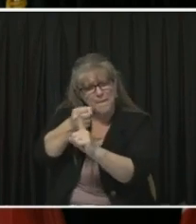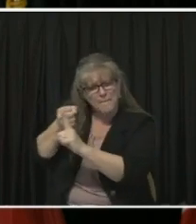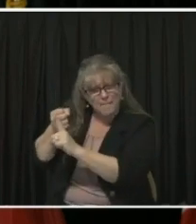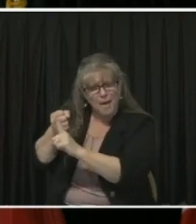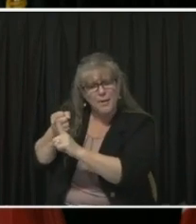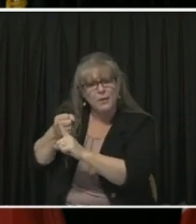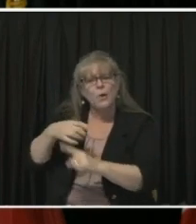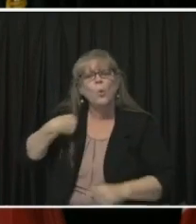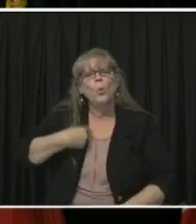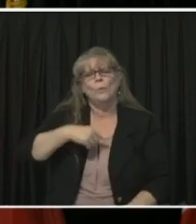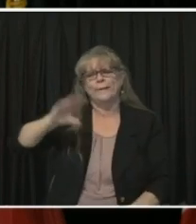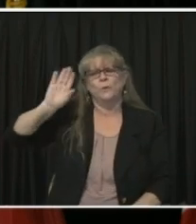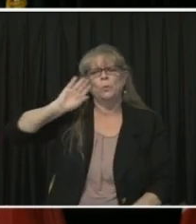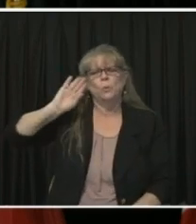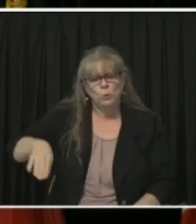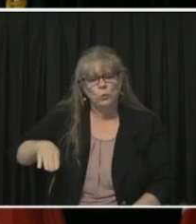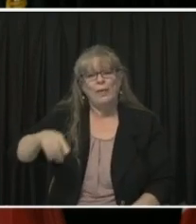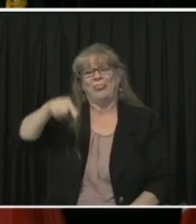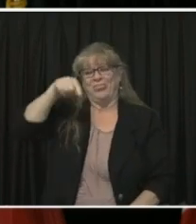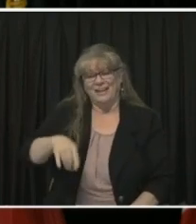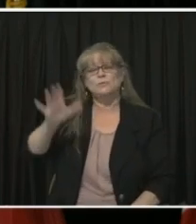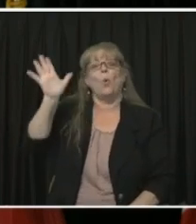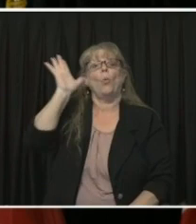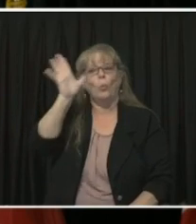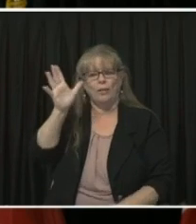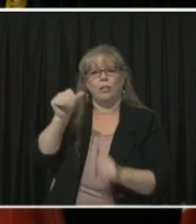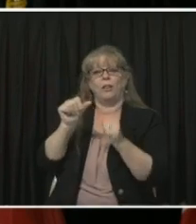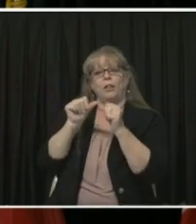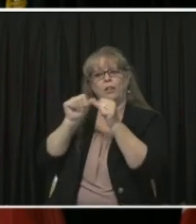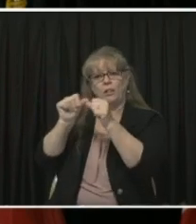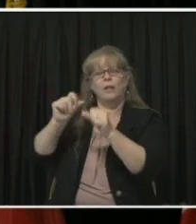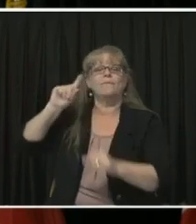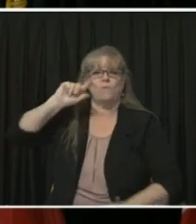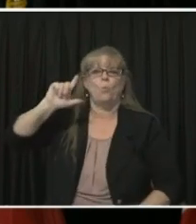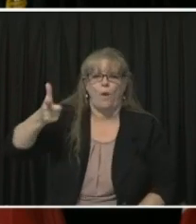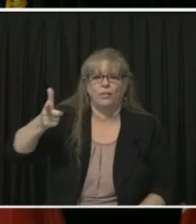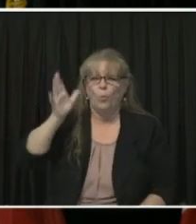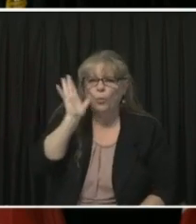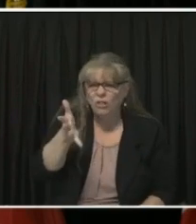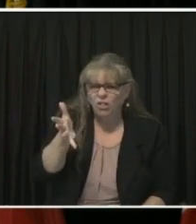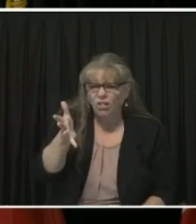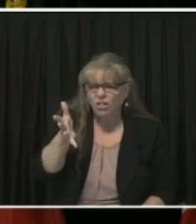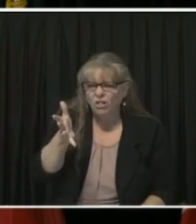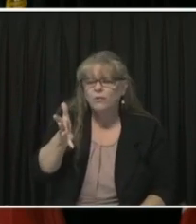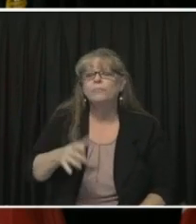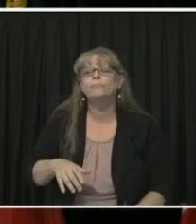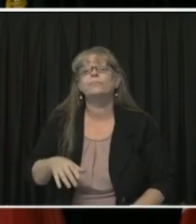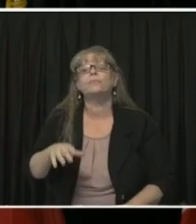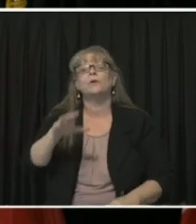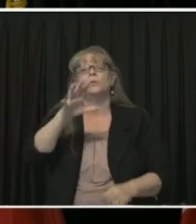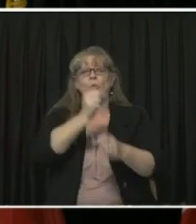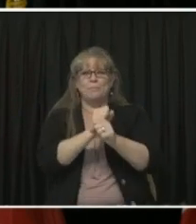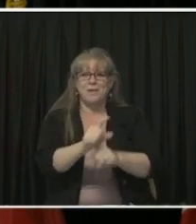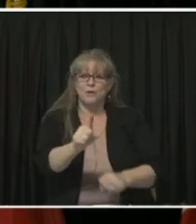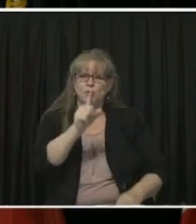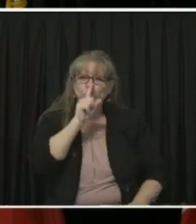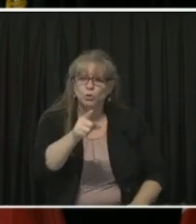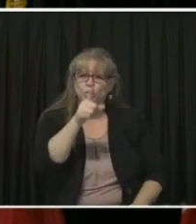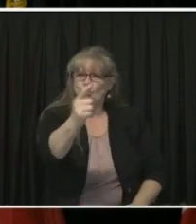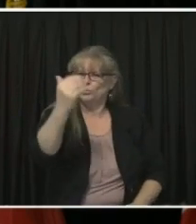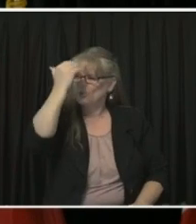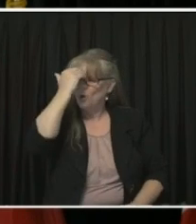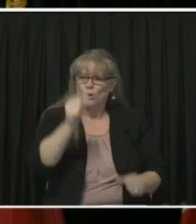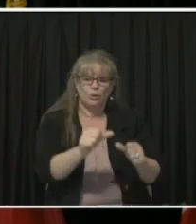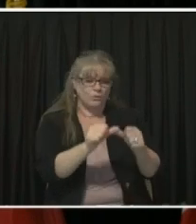really necessitates us all making the right choices in our lives to only go out when you need to, and to wear a mask when you're in